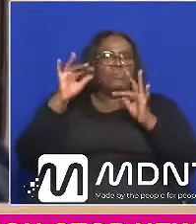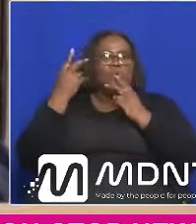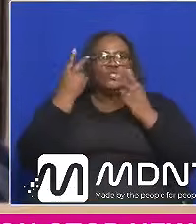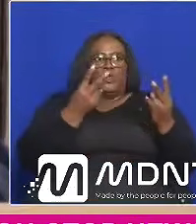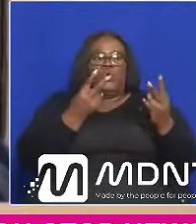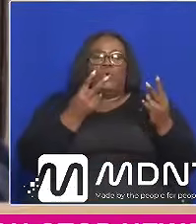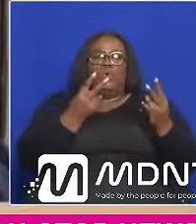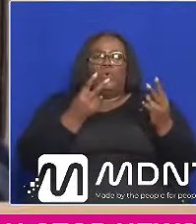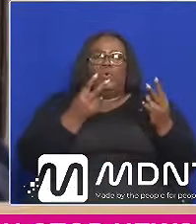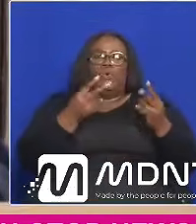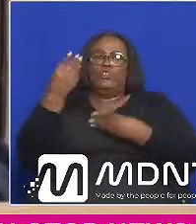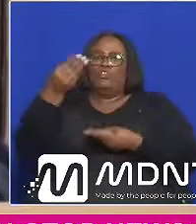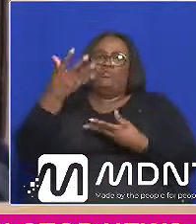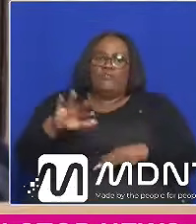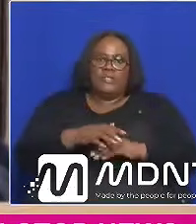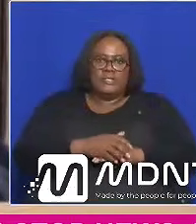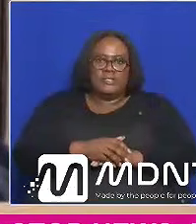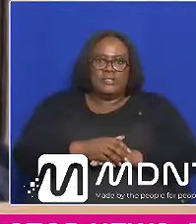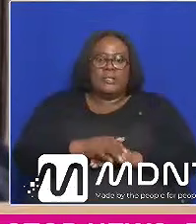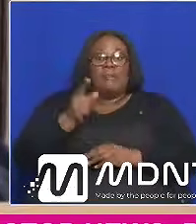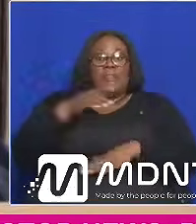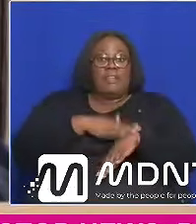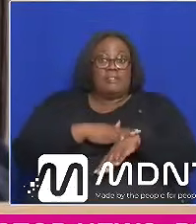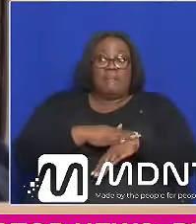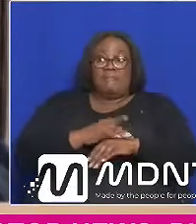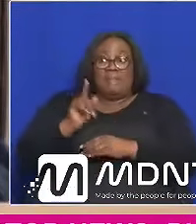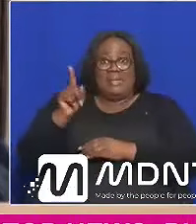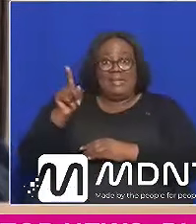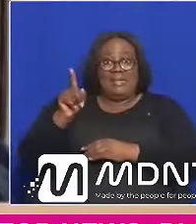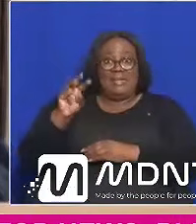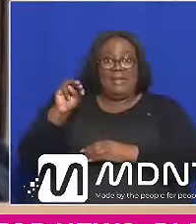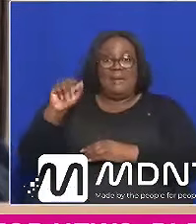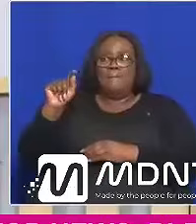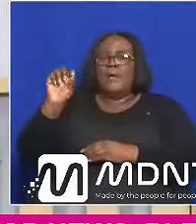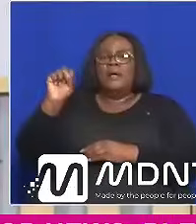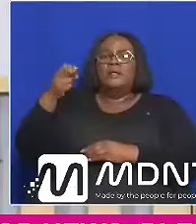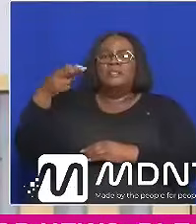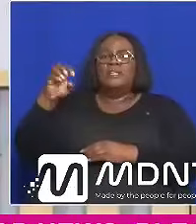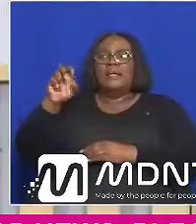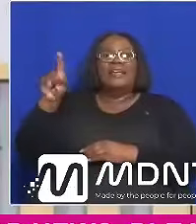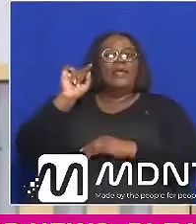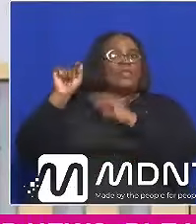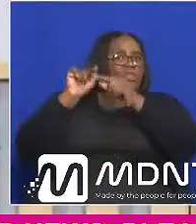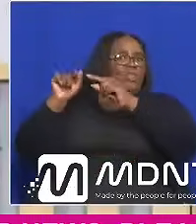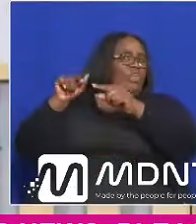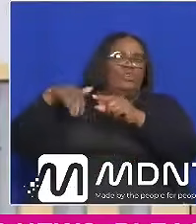not yet an accused. Yes, but it's already out in the public arena. There is nothing to protect